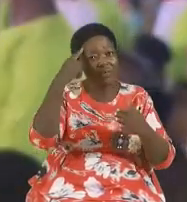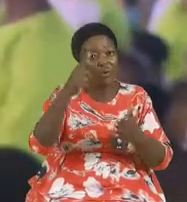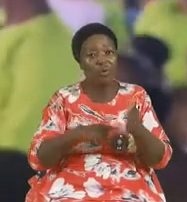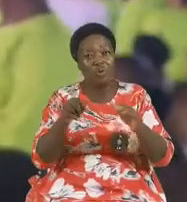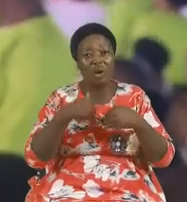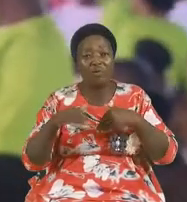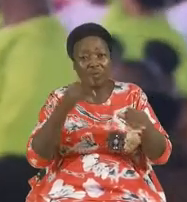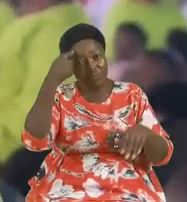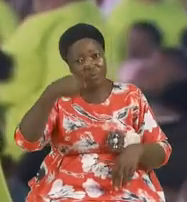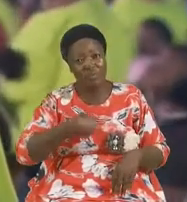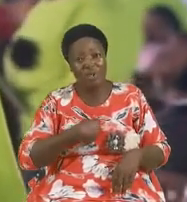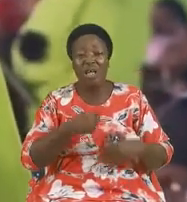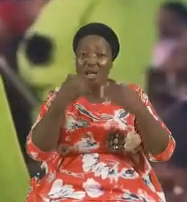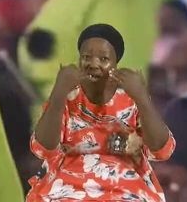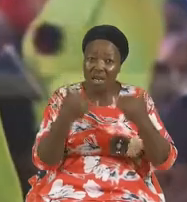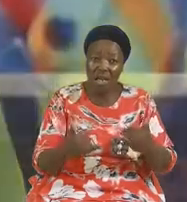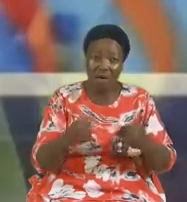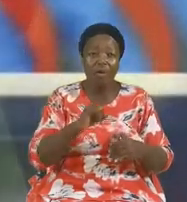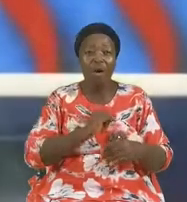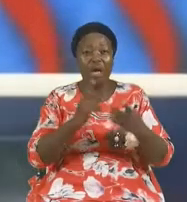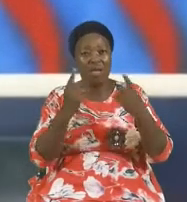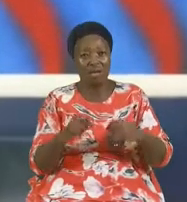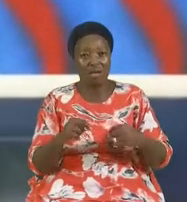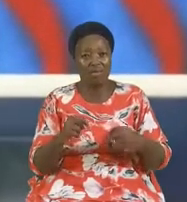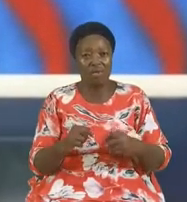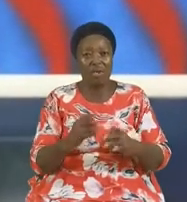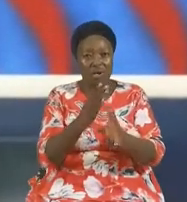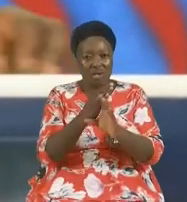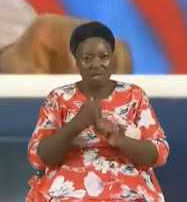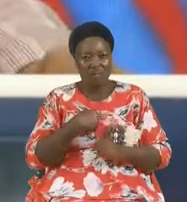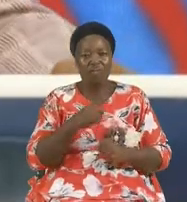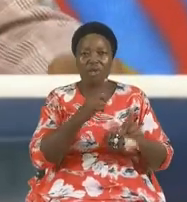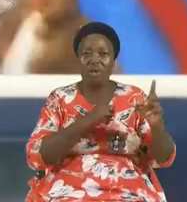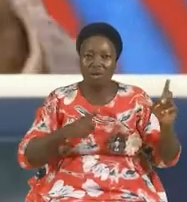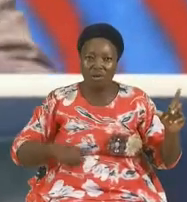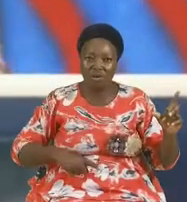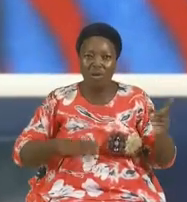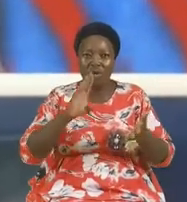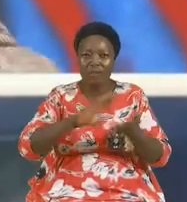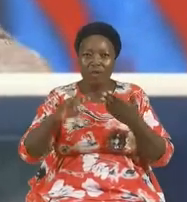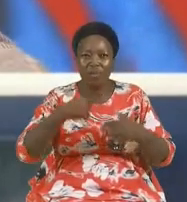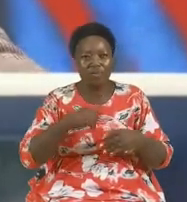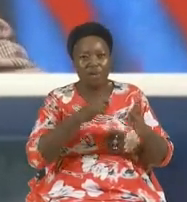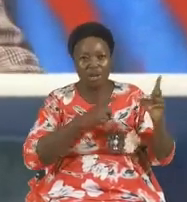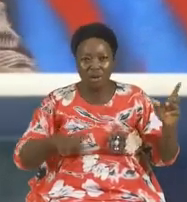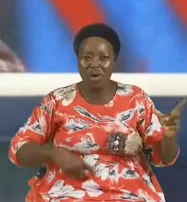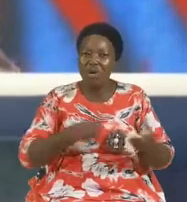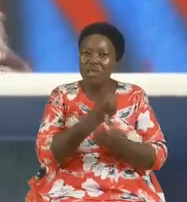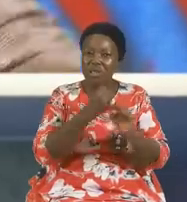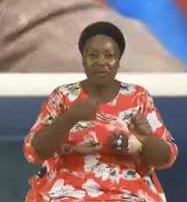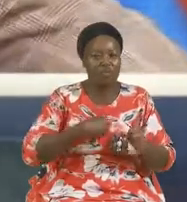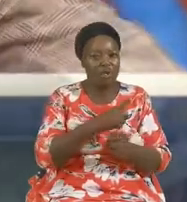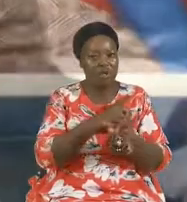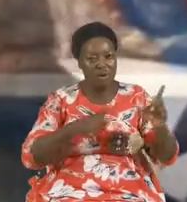I thank you for the salvation. I thank you for what you've done for me. Now I come. Receive me,